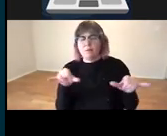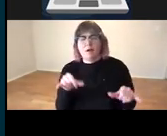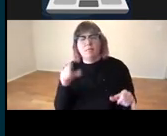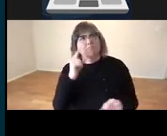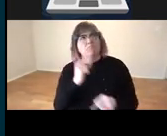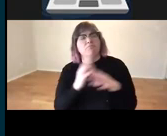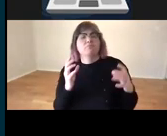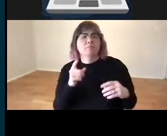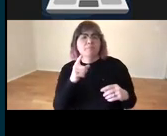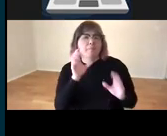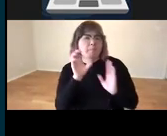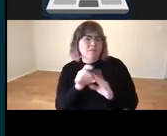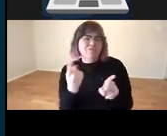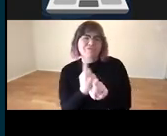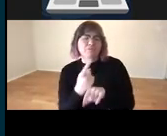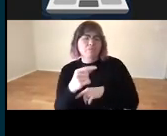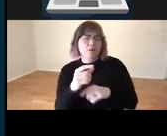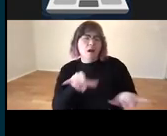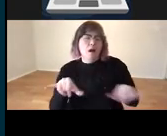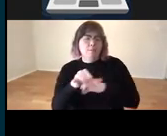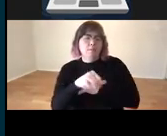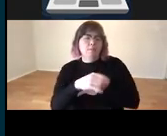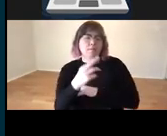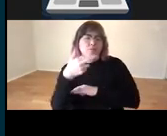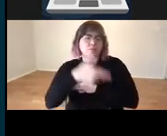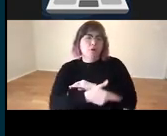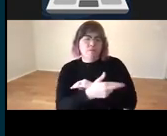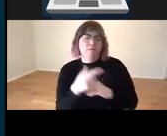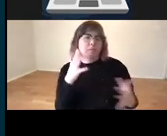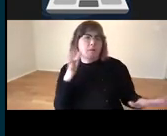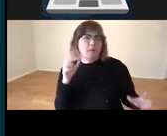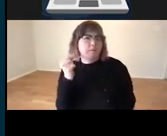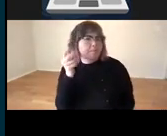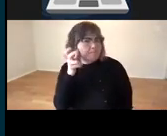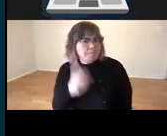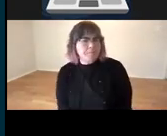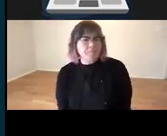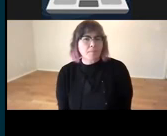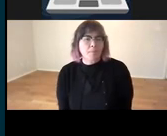This is a picture of common dolphins, and this is a clip of what dolphin whistles sound like.